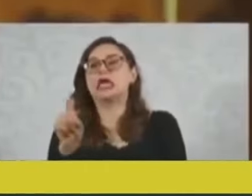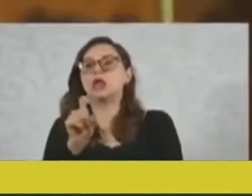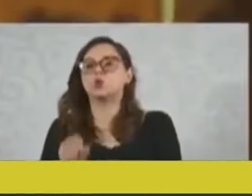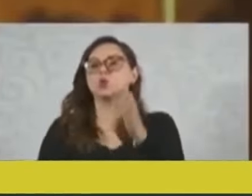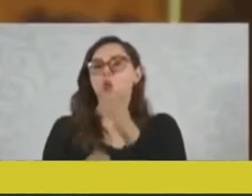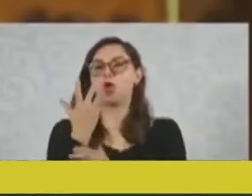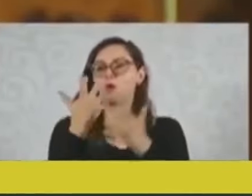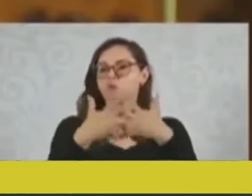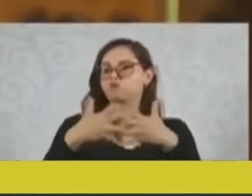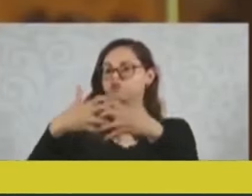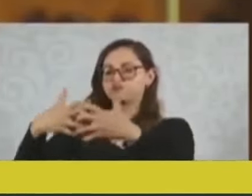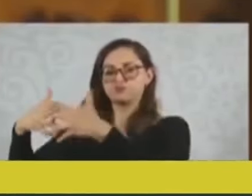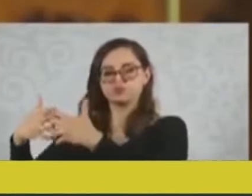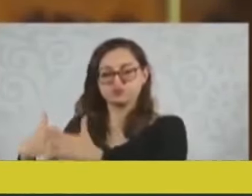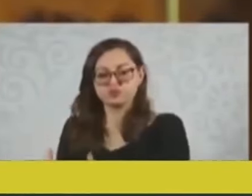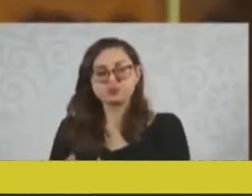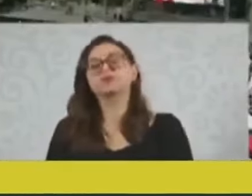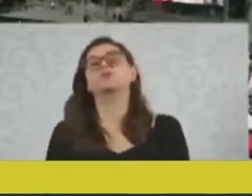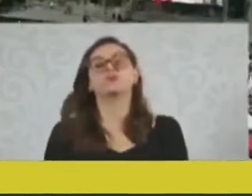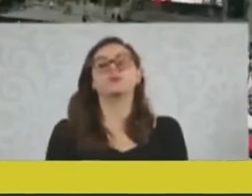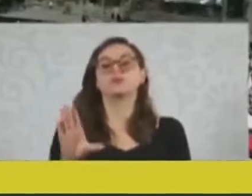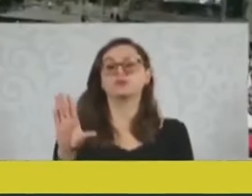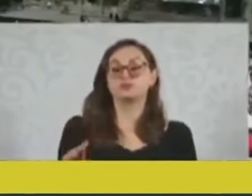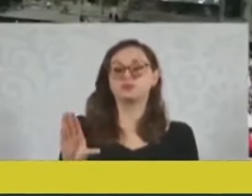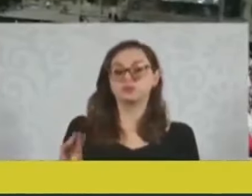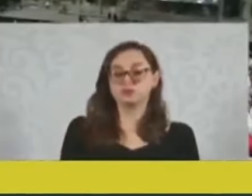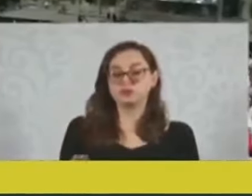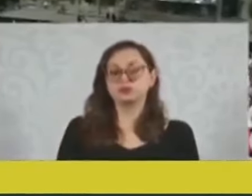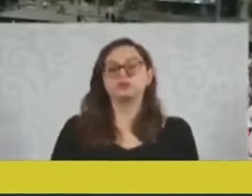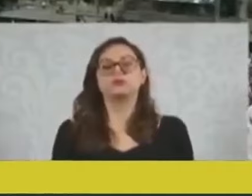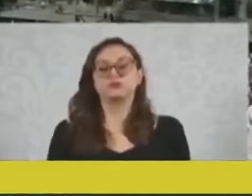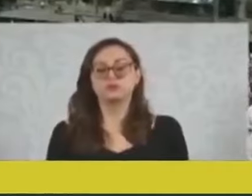country. 90.